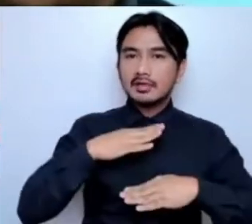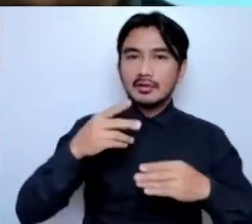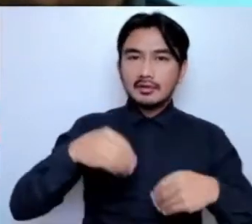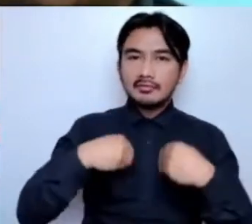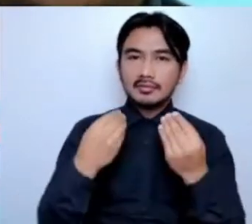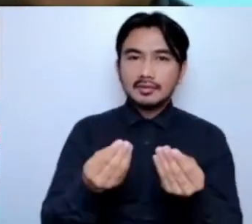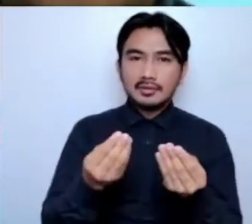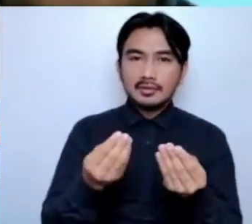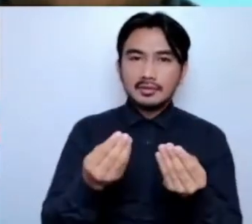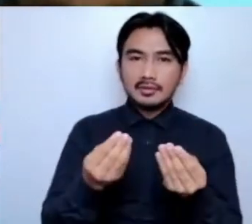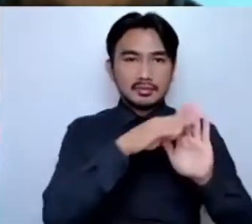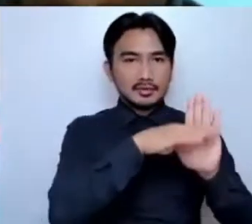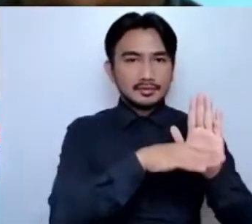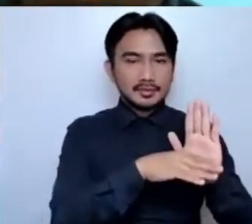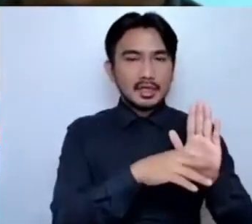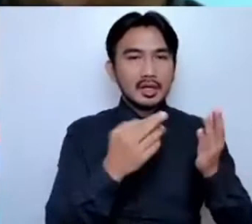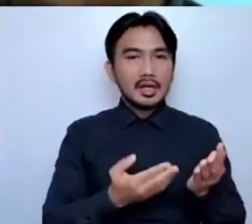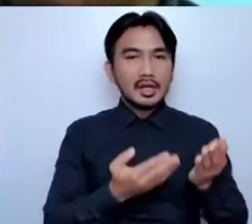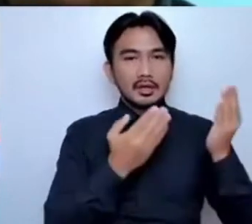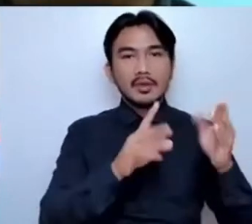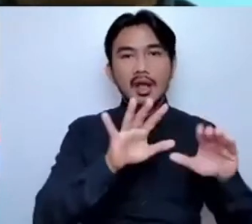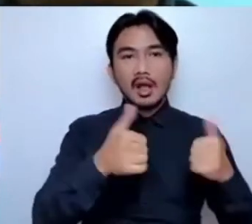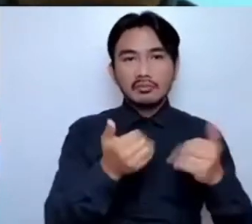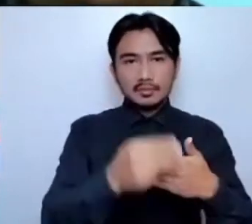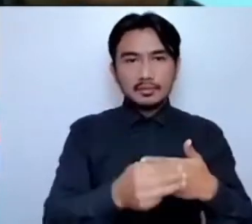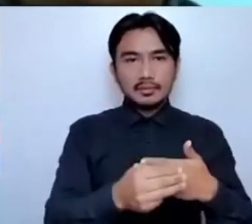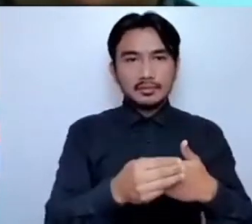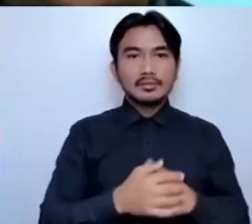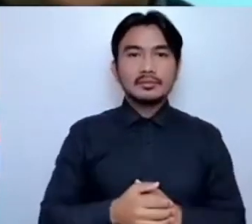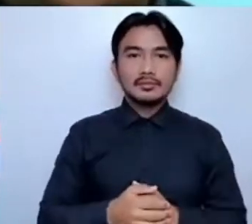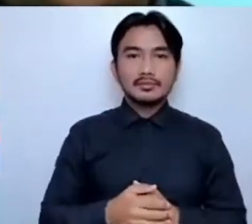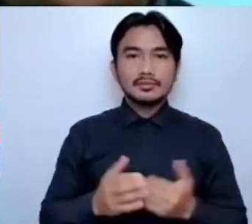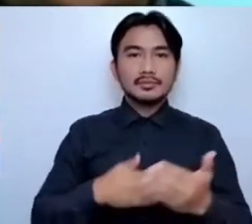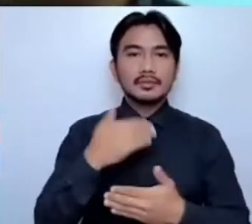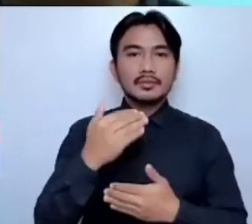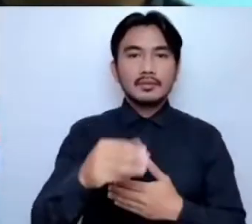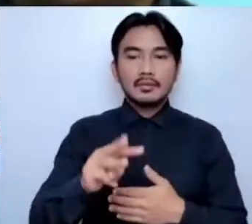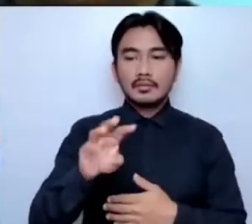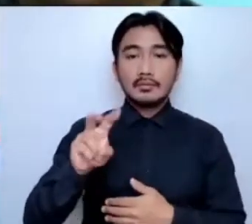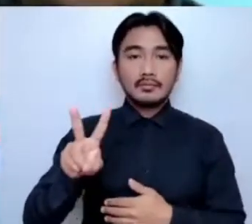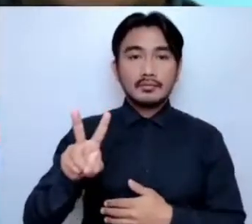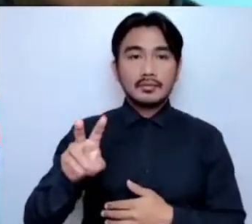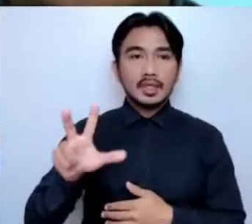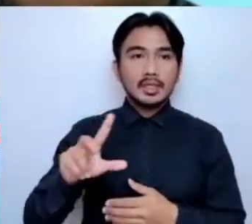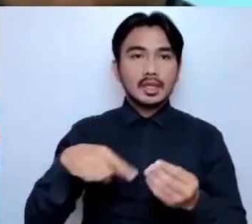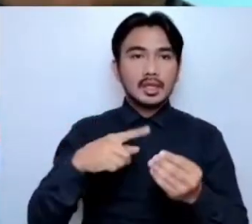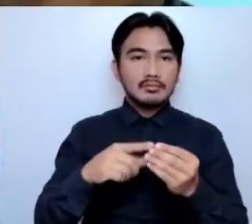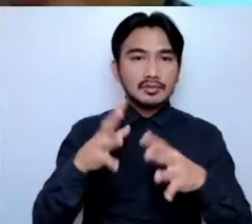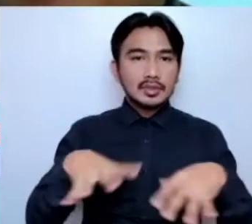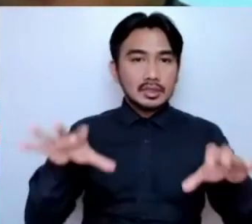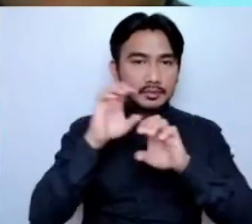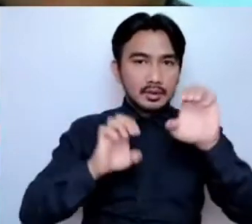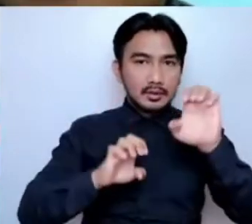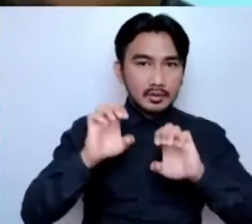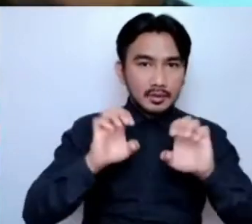recommendations on improving the design and learning programs. MOV3, synthesis of the evaluation of the learning